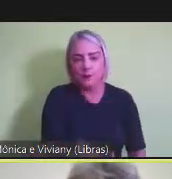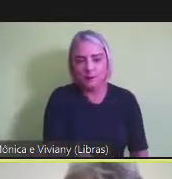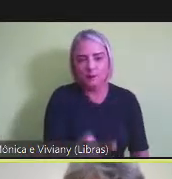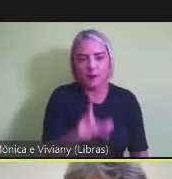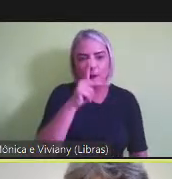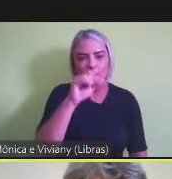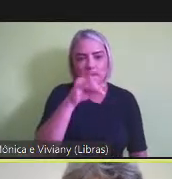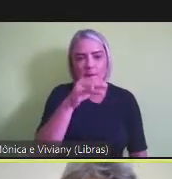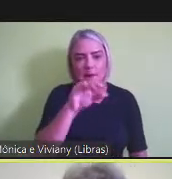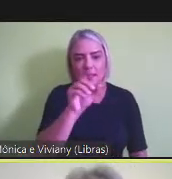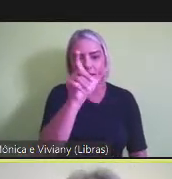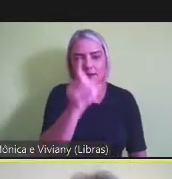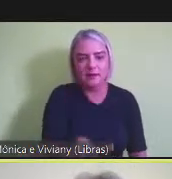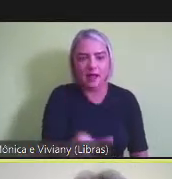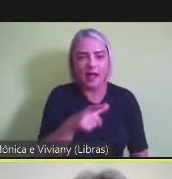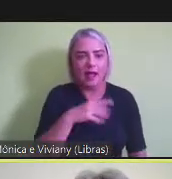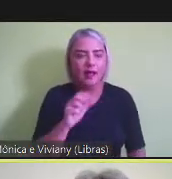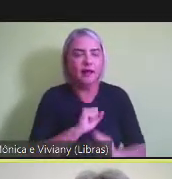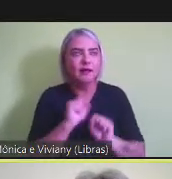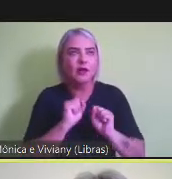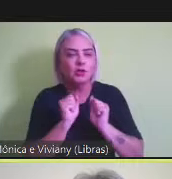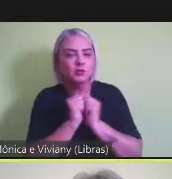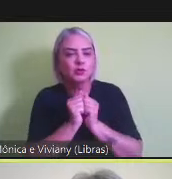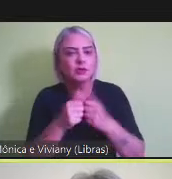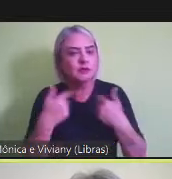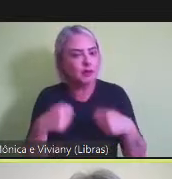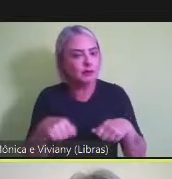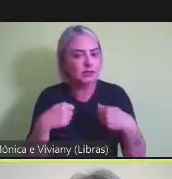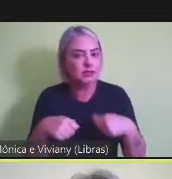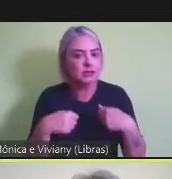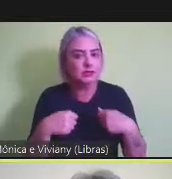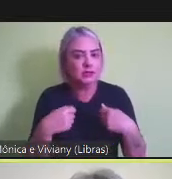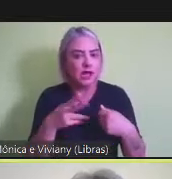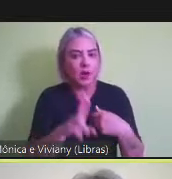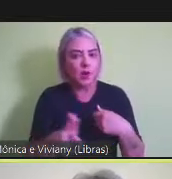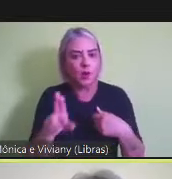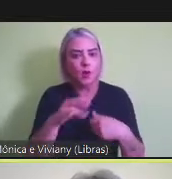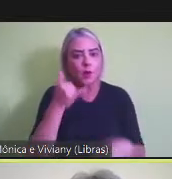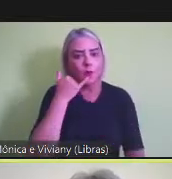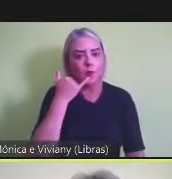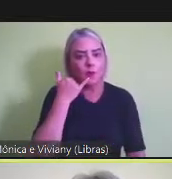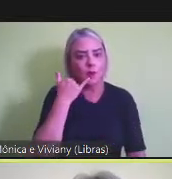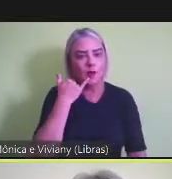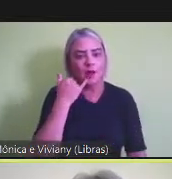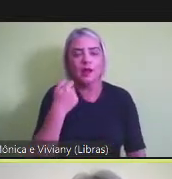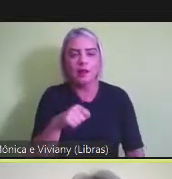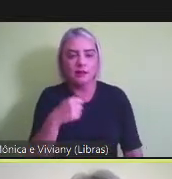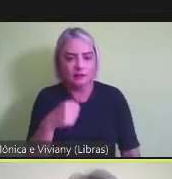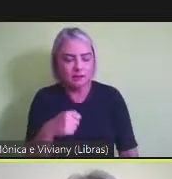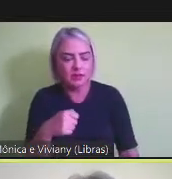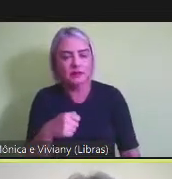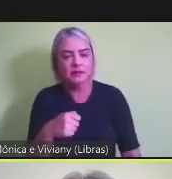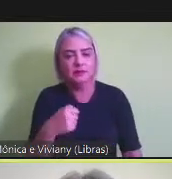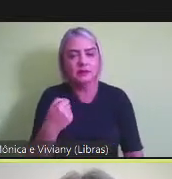are giving up the model, we're not sticking with the model, but we love being together, but sometimes we do